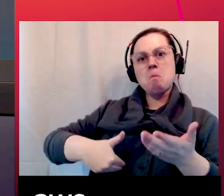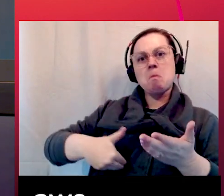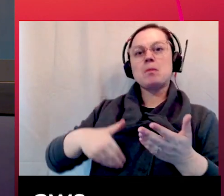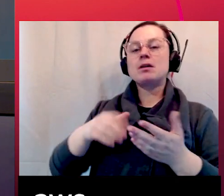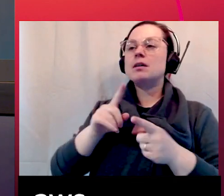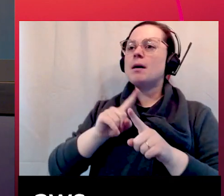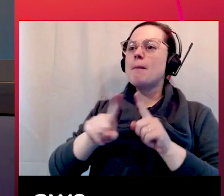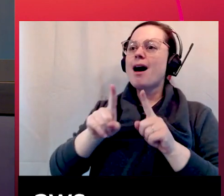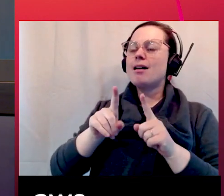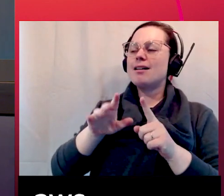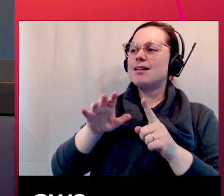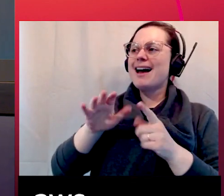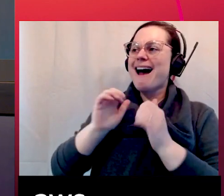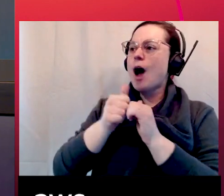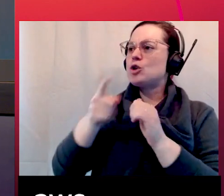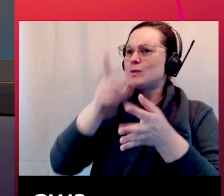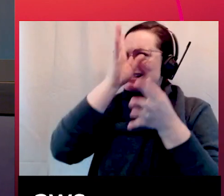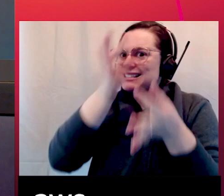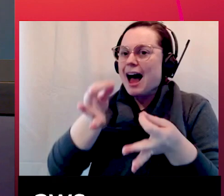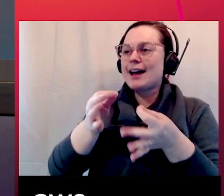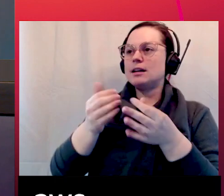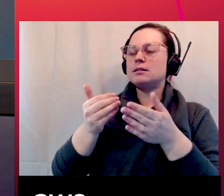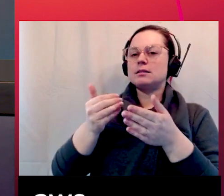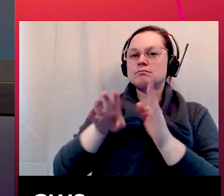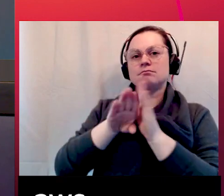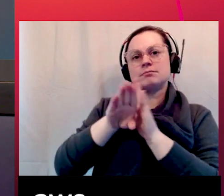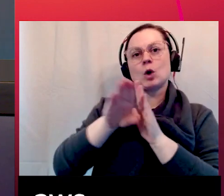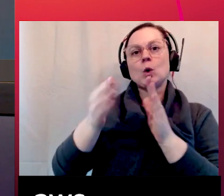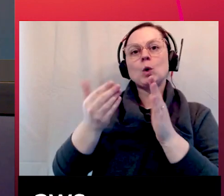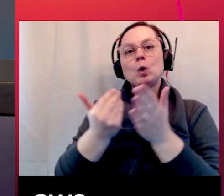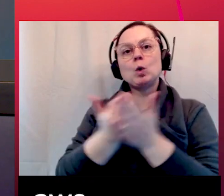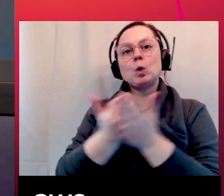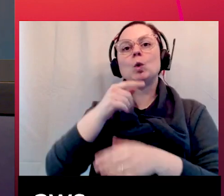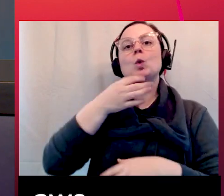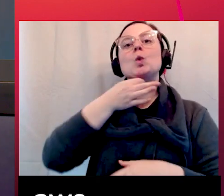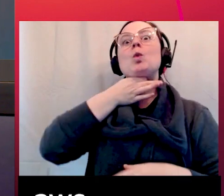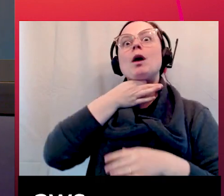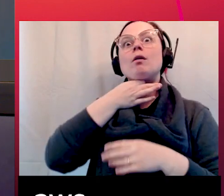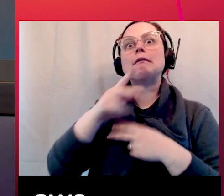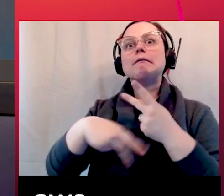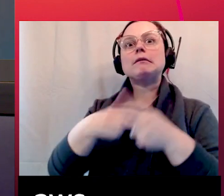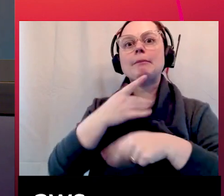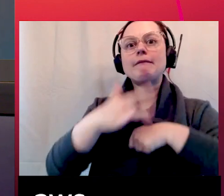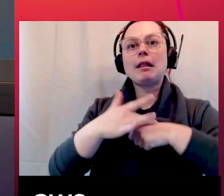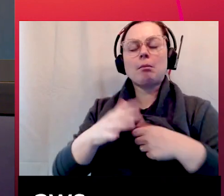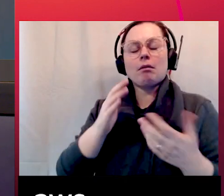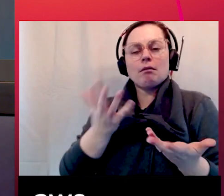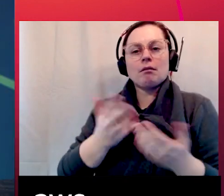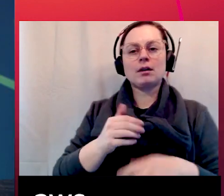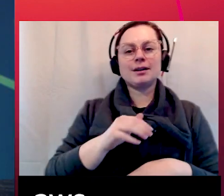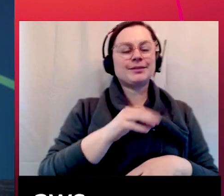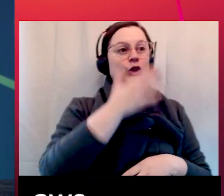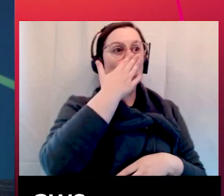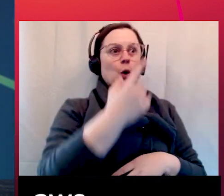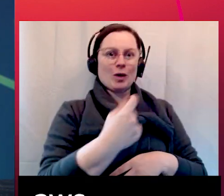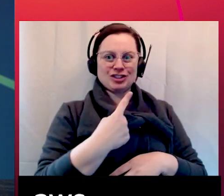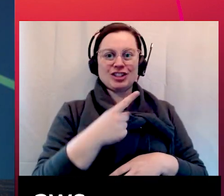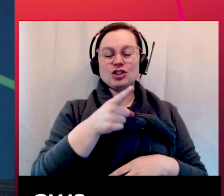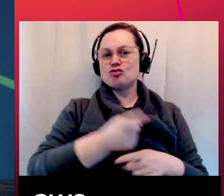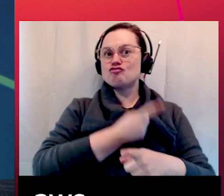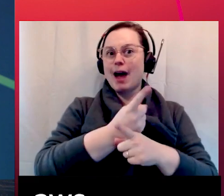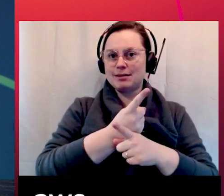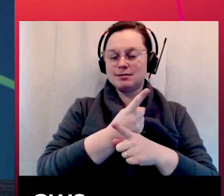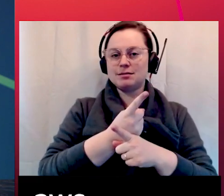those new querying types available? It's a great question, and I think you're absolutely right. I think in today's